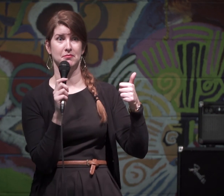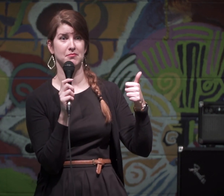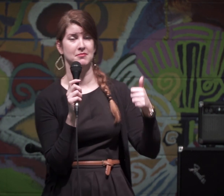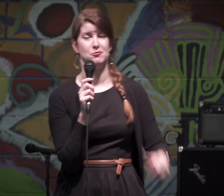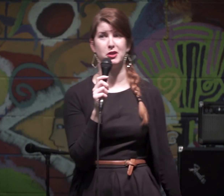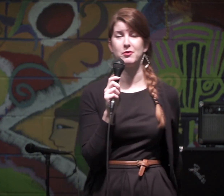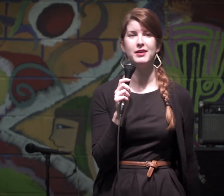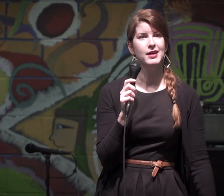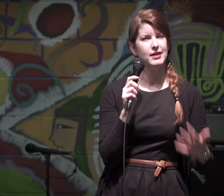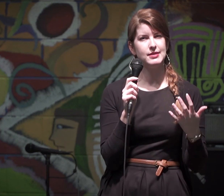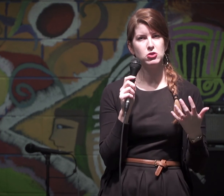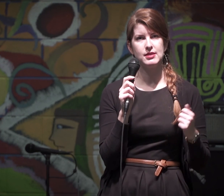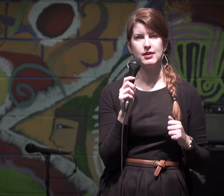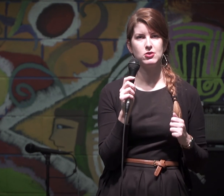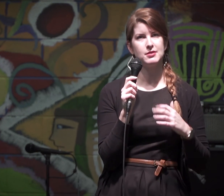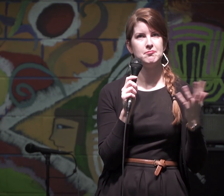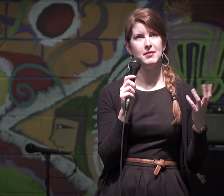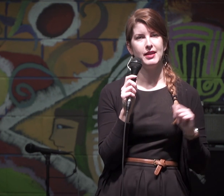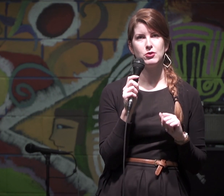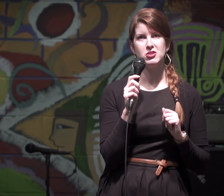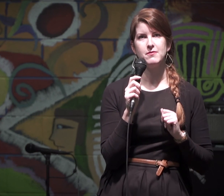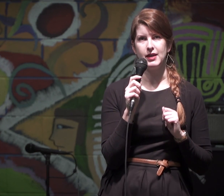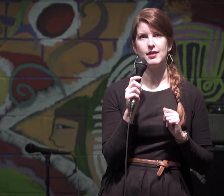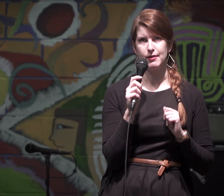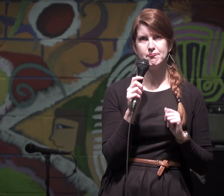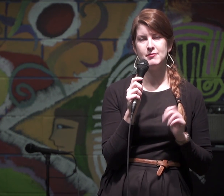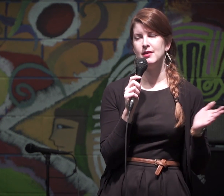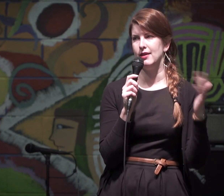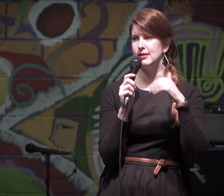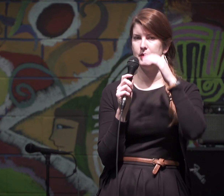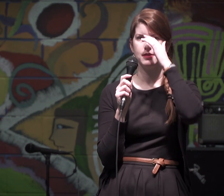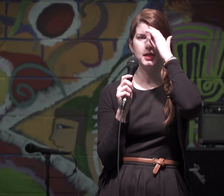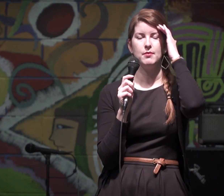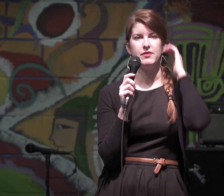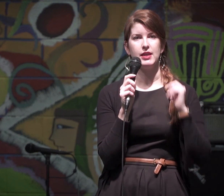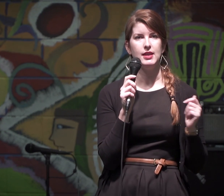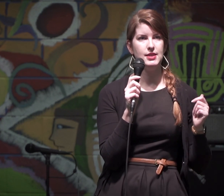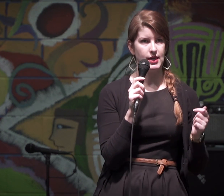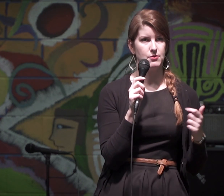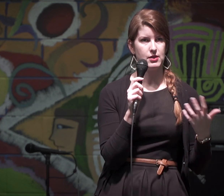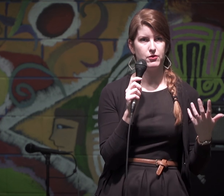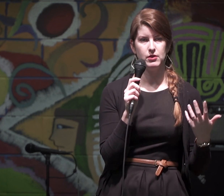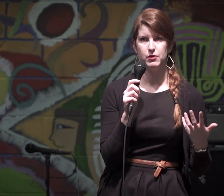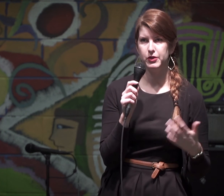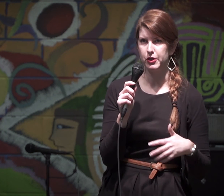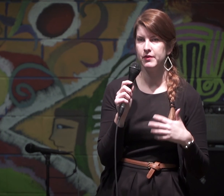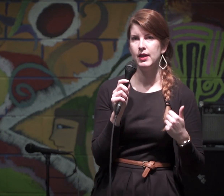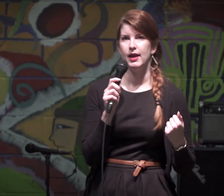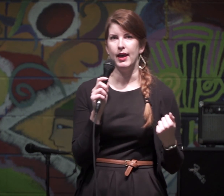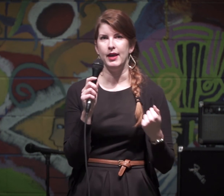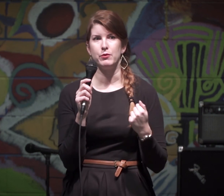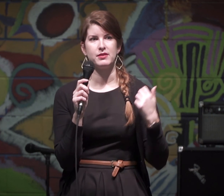Yeah. Pretty going. It's interesting, just language is a funny thing. I had spent some time living in India. I was there for a little over a